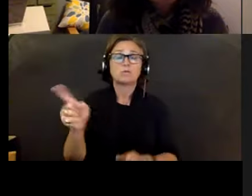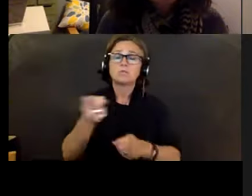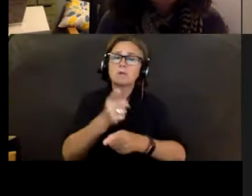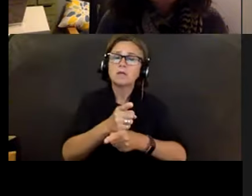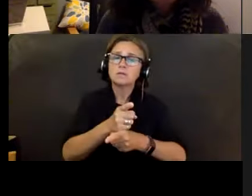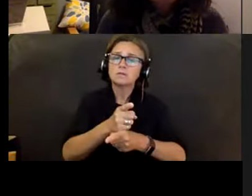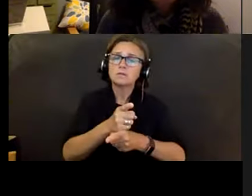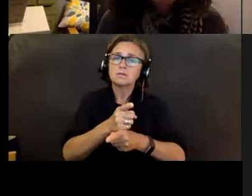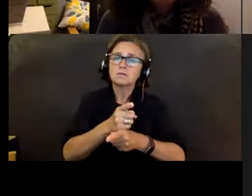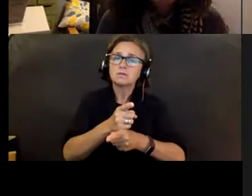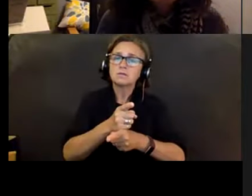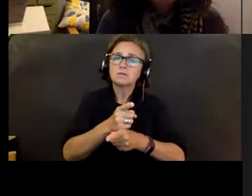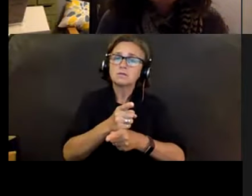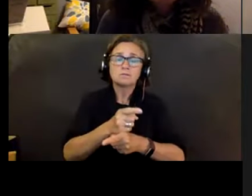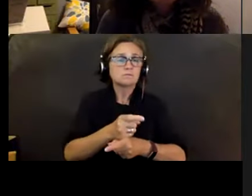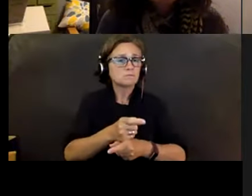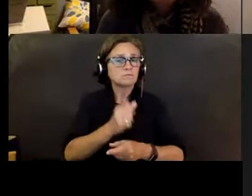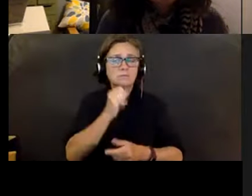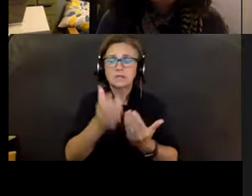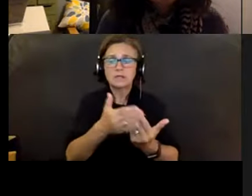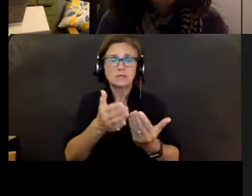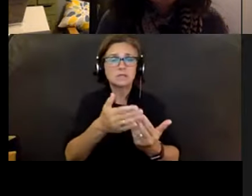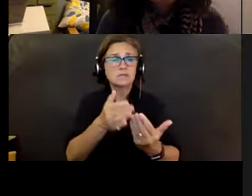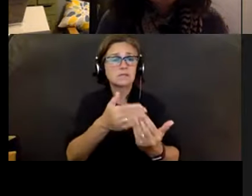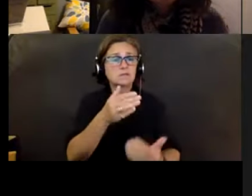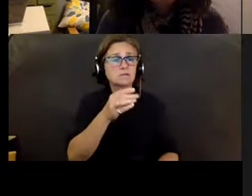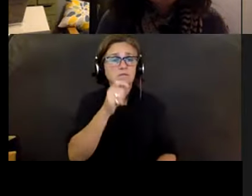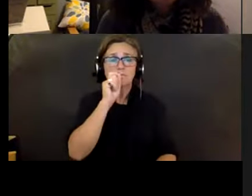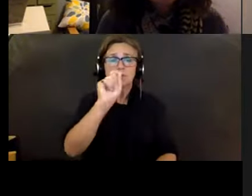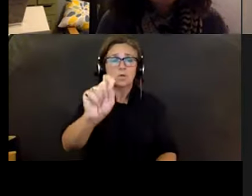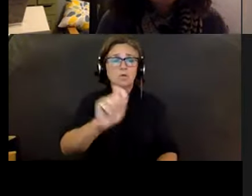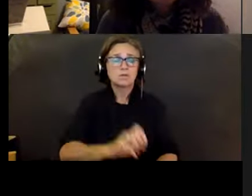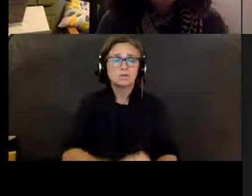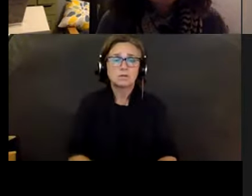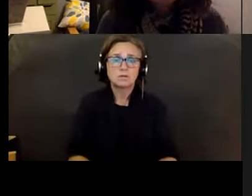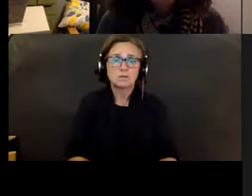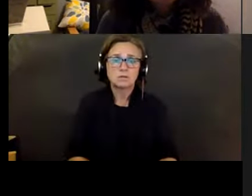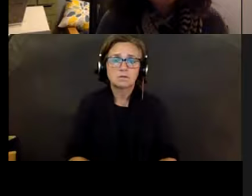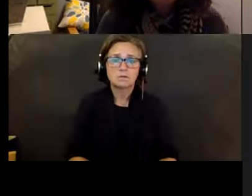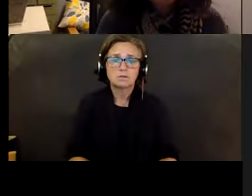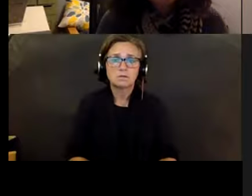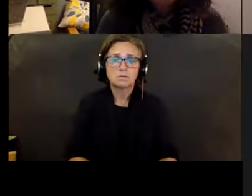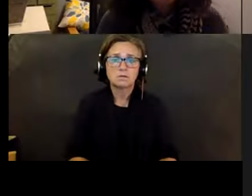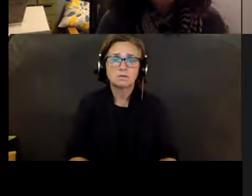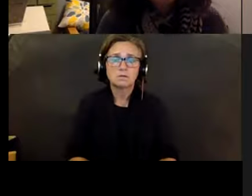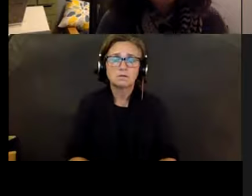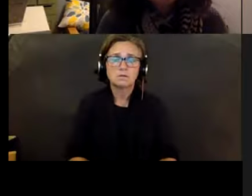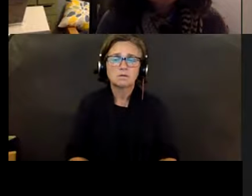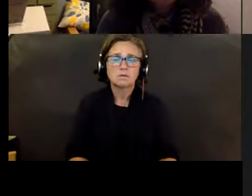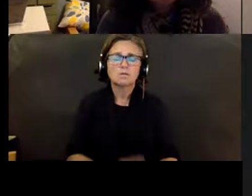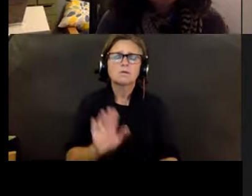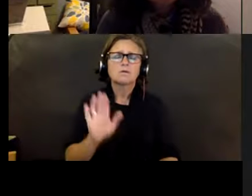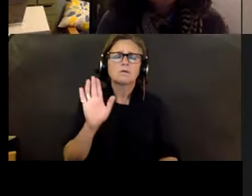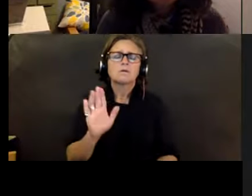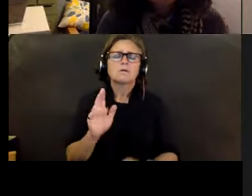right? And everyone has their speed, you know, in terms of how